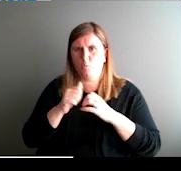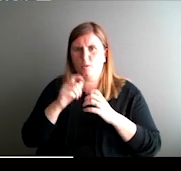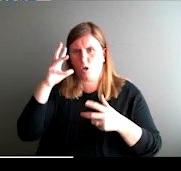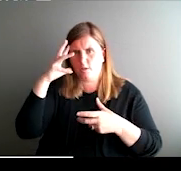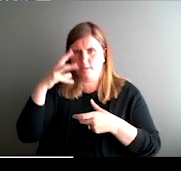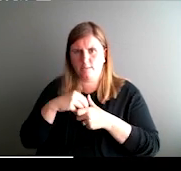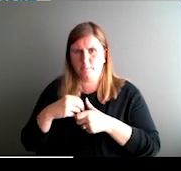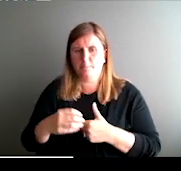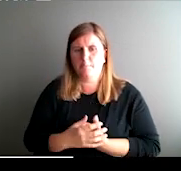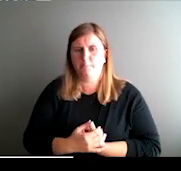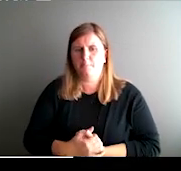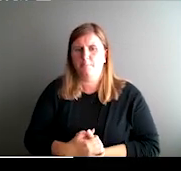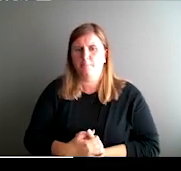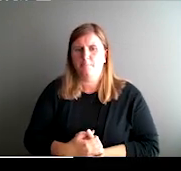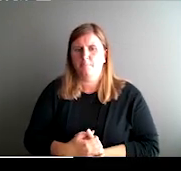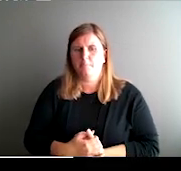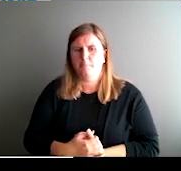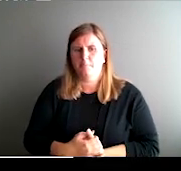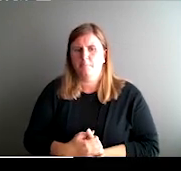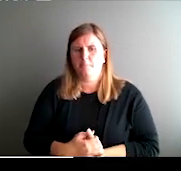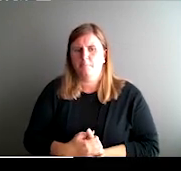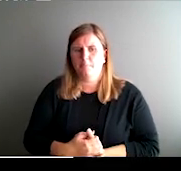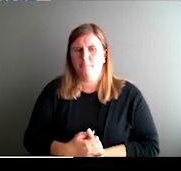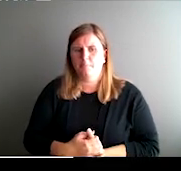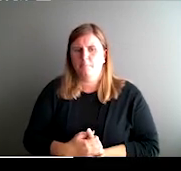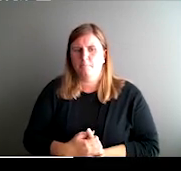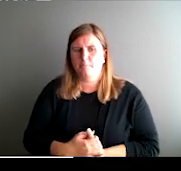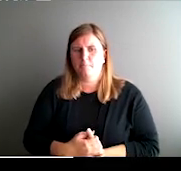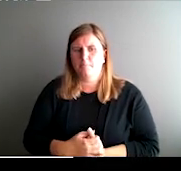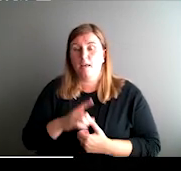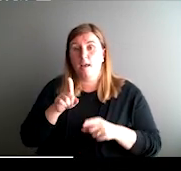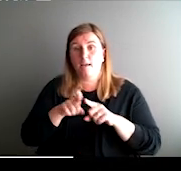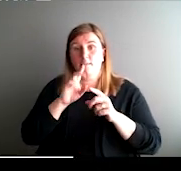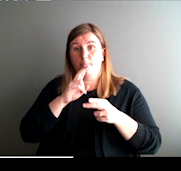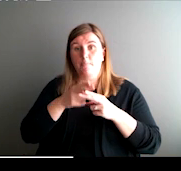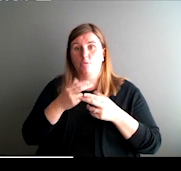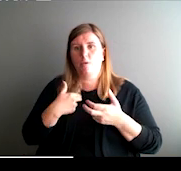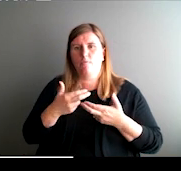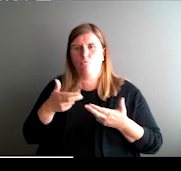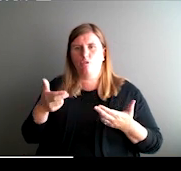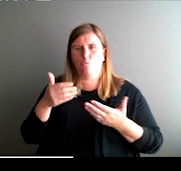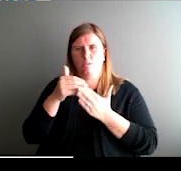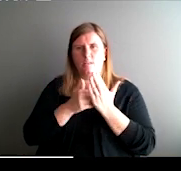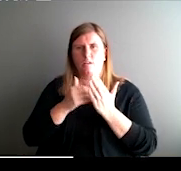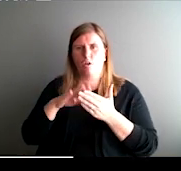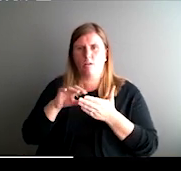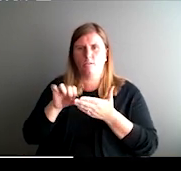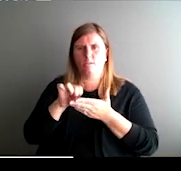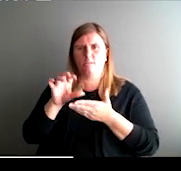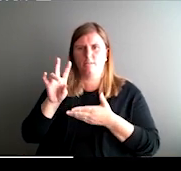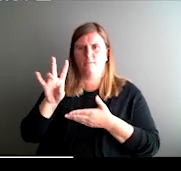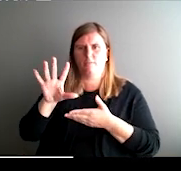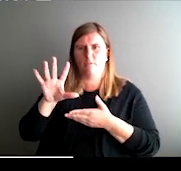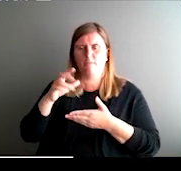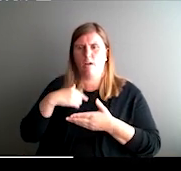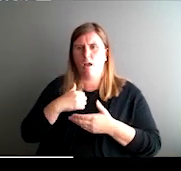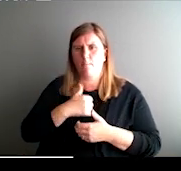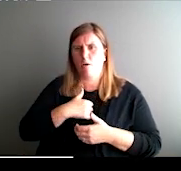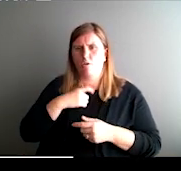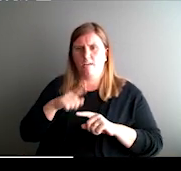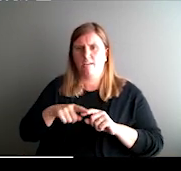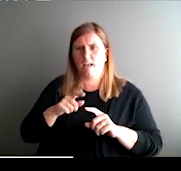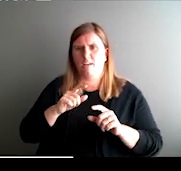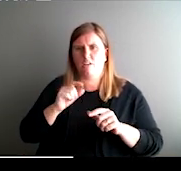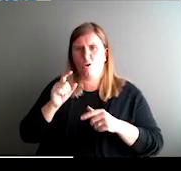autism. There is, as I mentioned, the resource link on slide 75. I apologize, I can't go